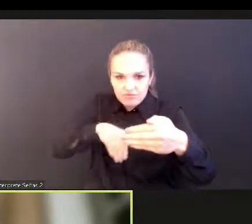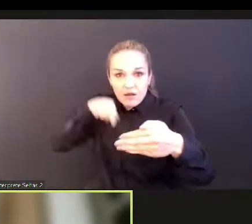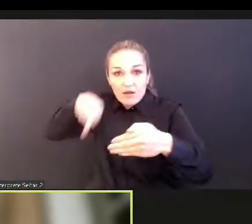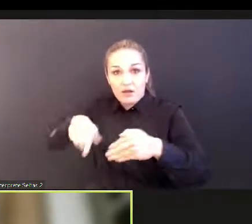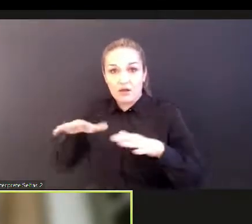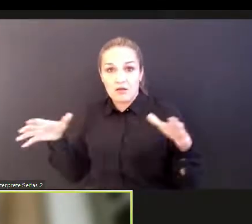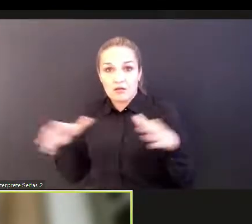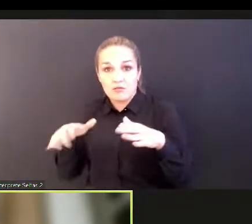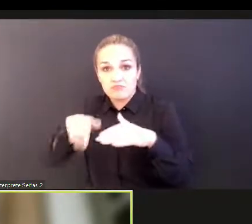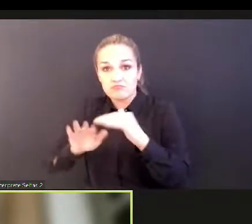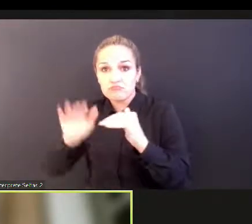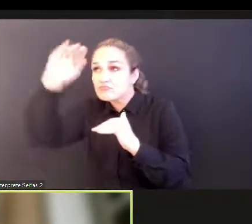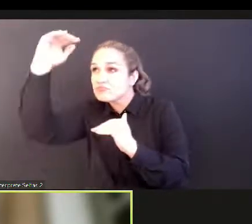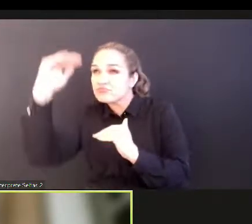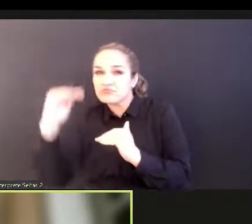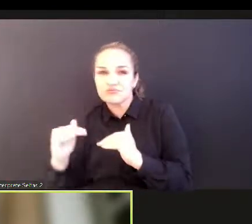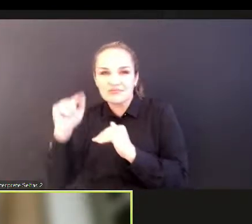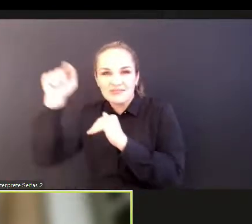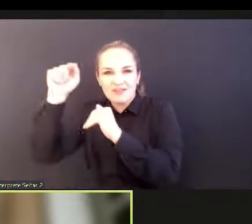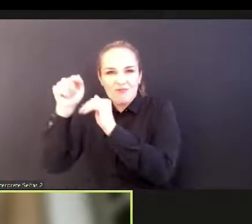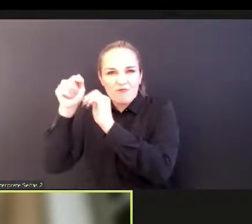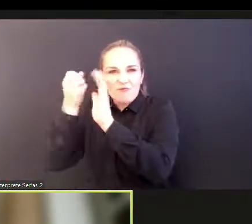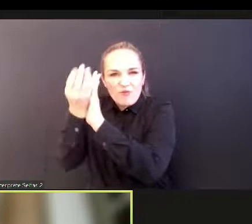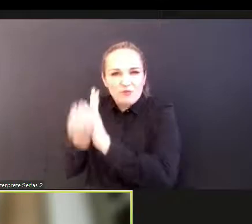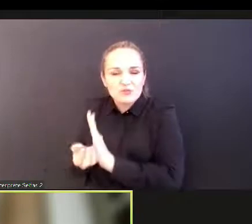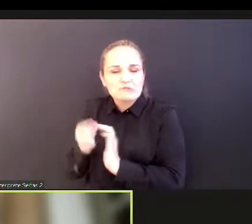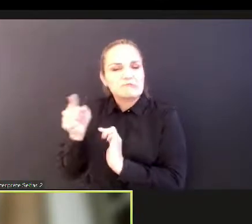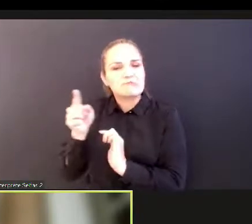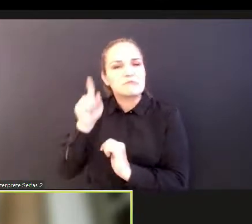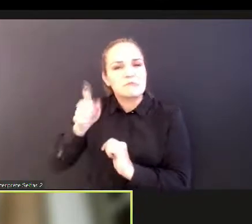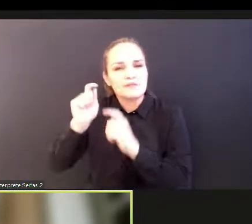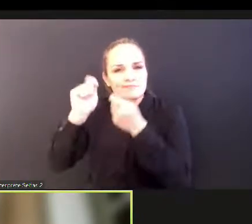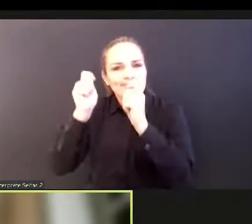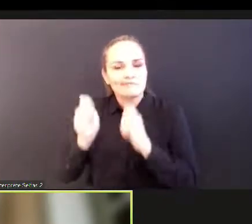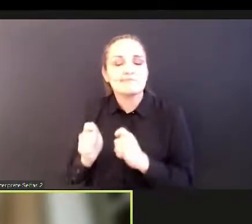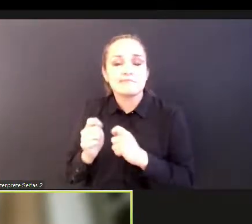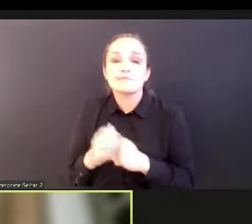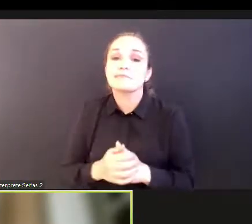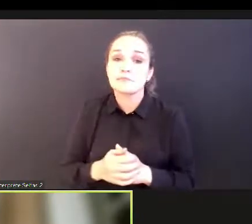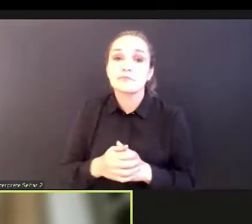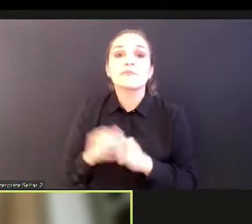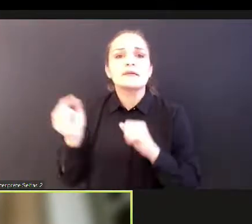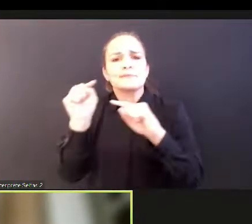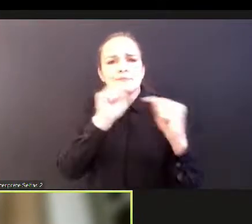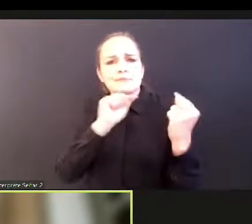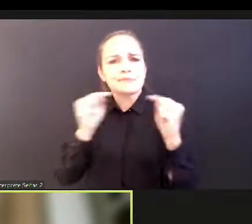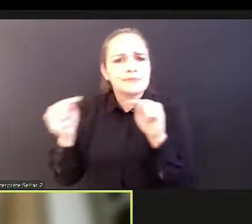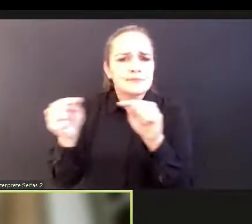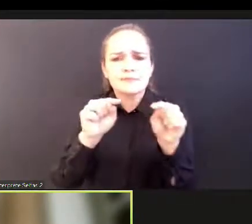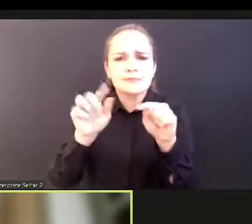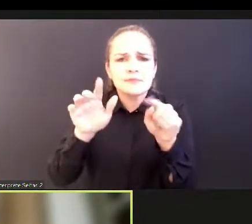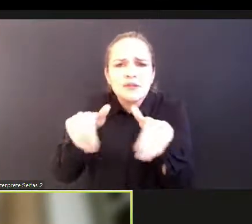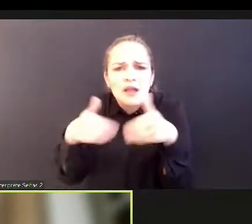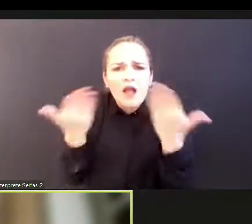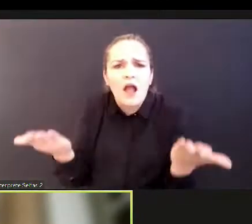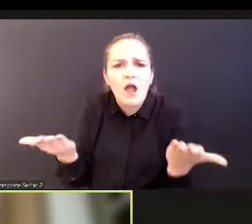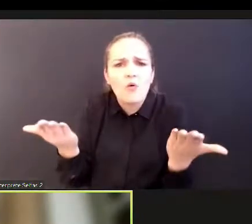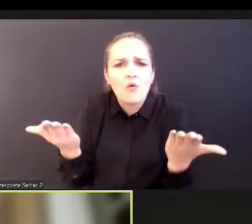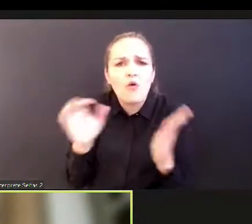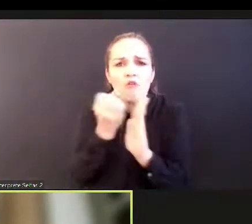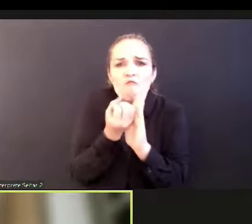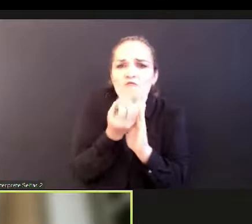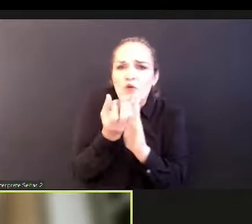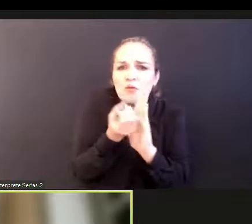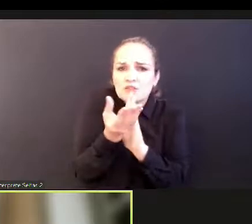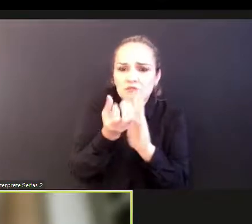more work needs to be done on this, and there is a need to discuss like what kind of data is sensitive, what needs to be